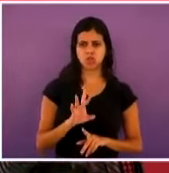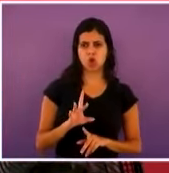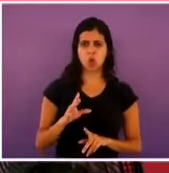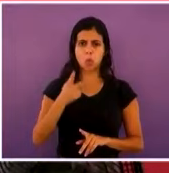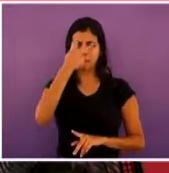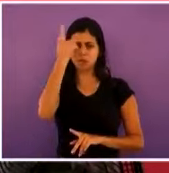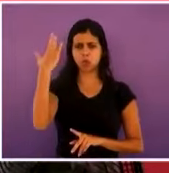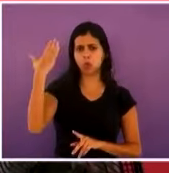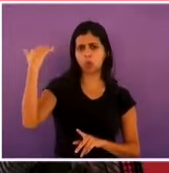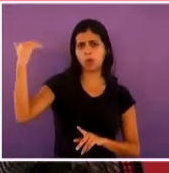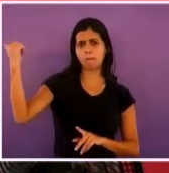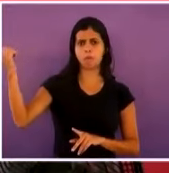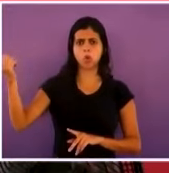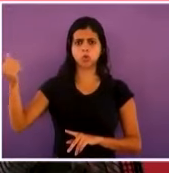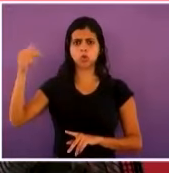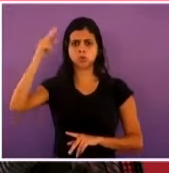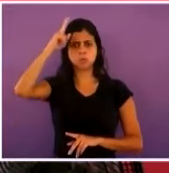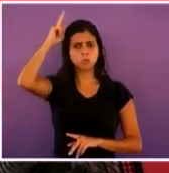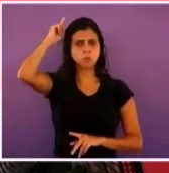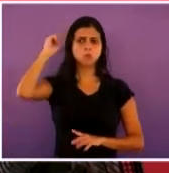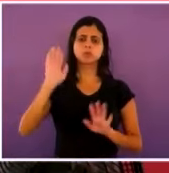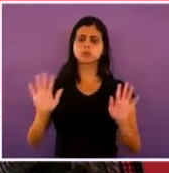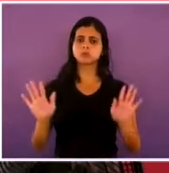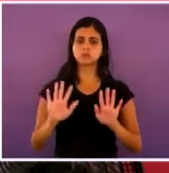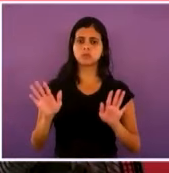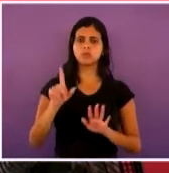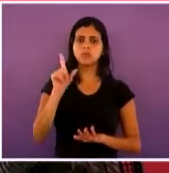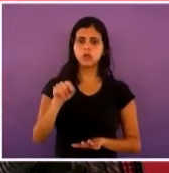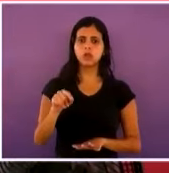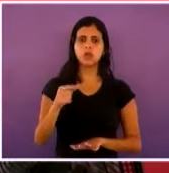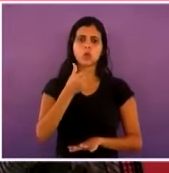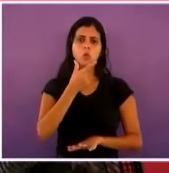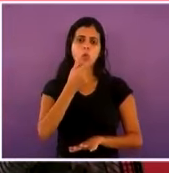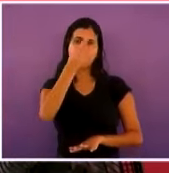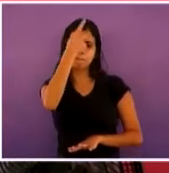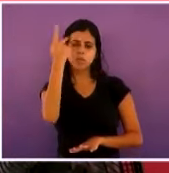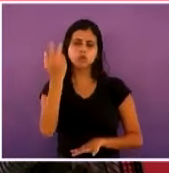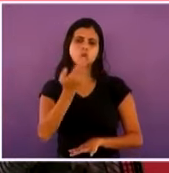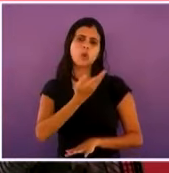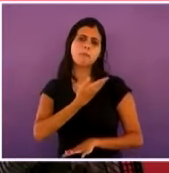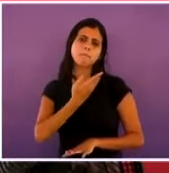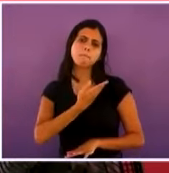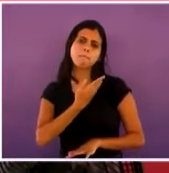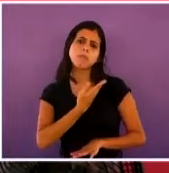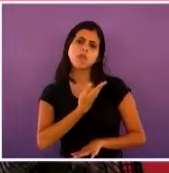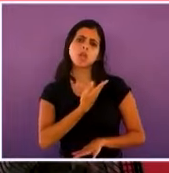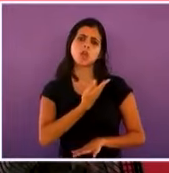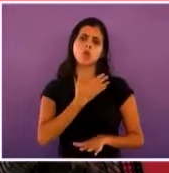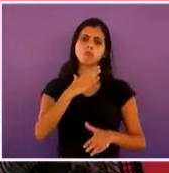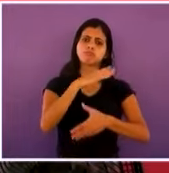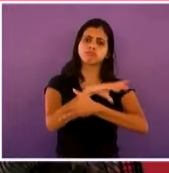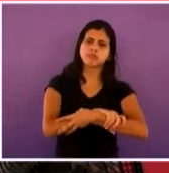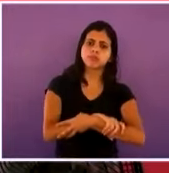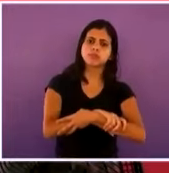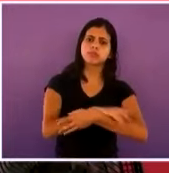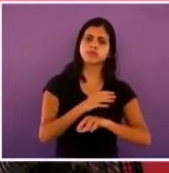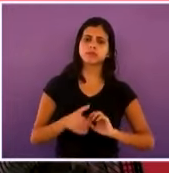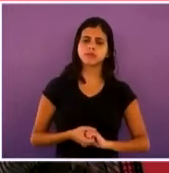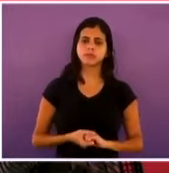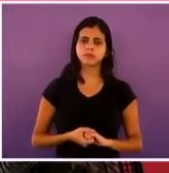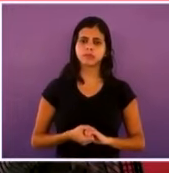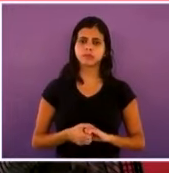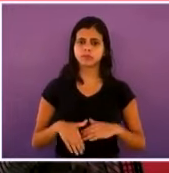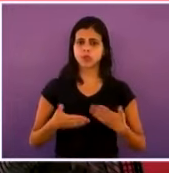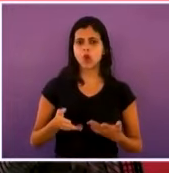is seen as a friend, as a neighbor. Ele é visto como amigo, vizinho. One who can be approached quite